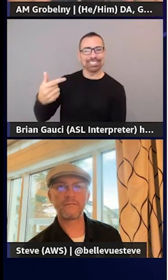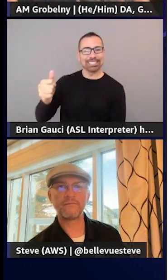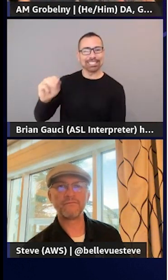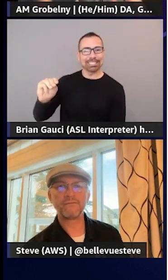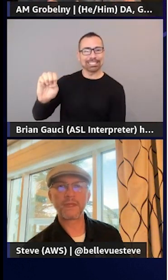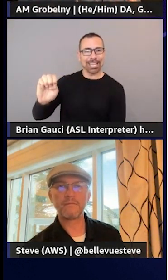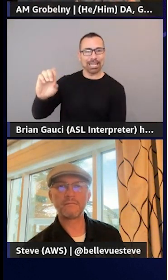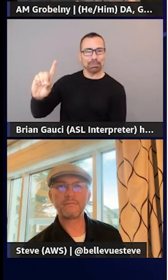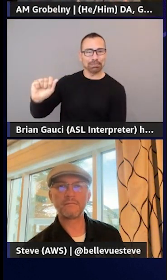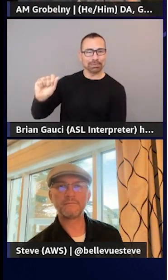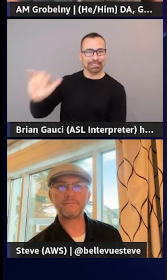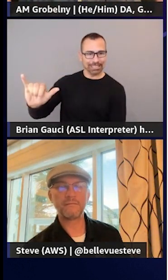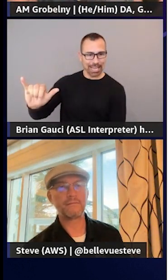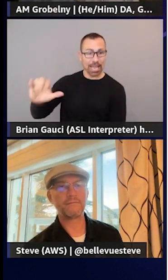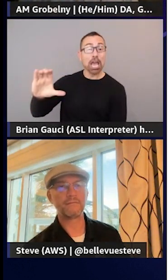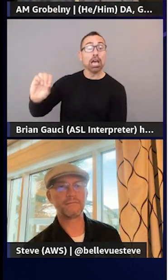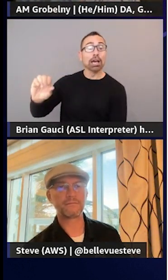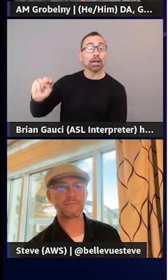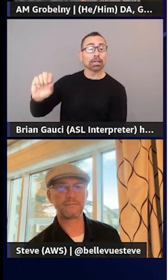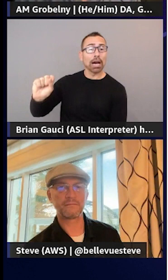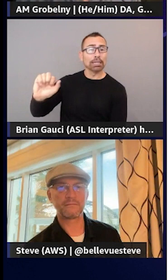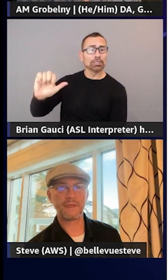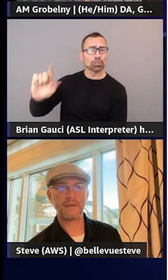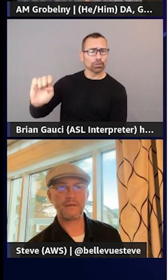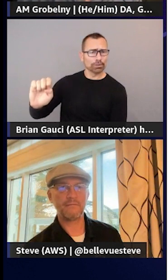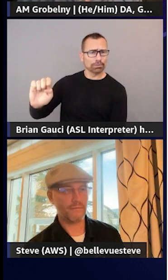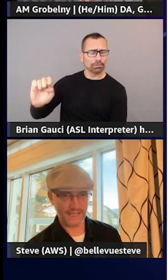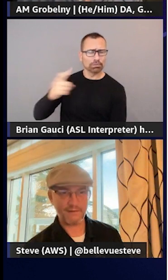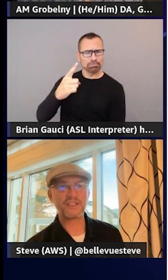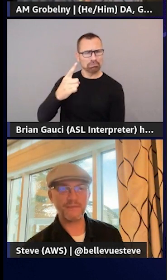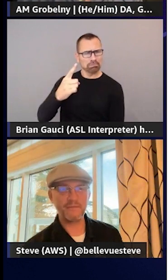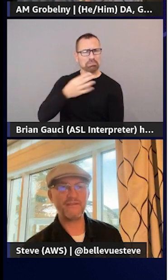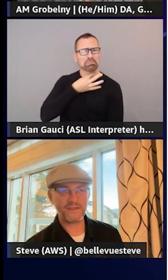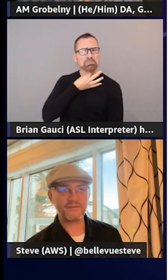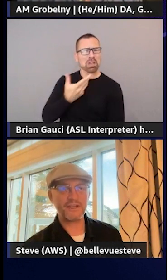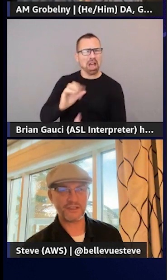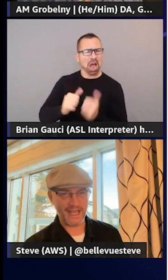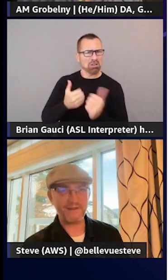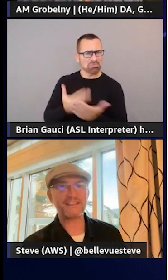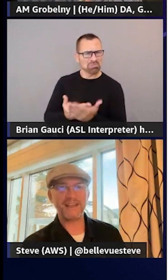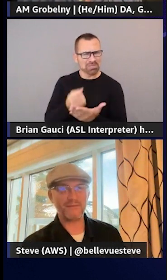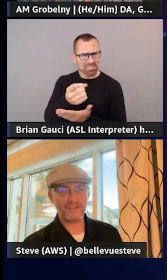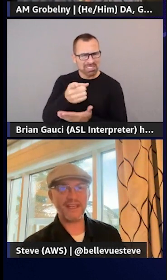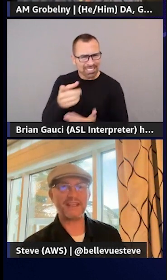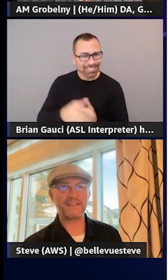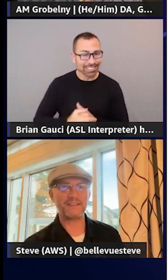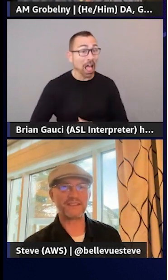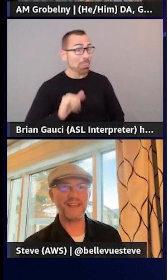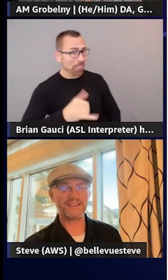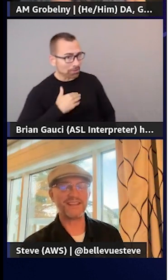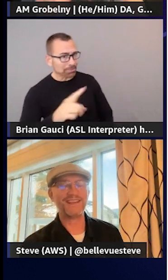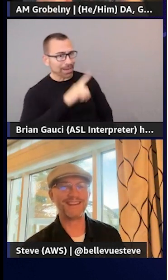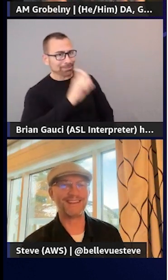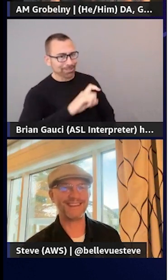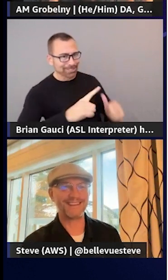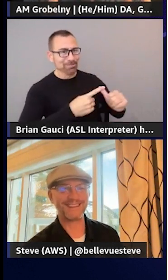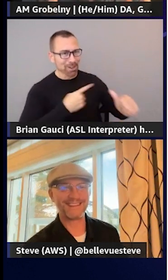You might be wondering, first off, how do I get to this? How do I? Well, that was going to be my first question. How exactly would I get to this?